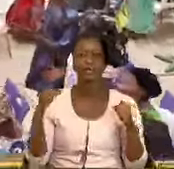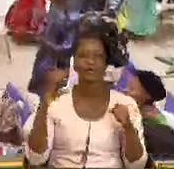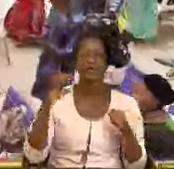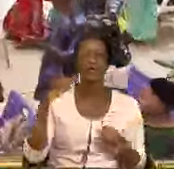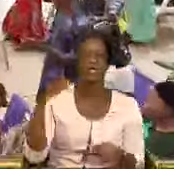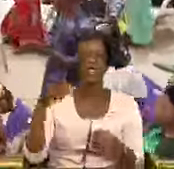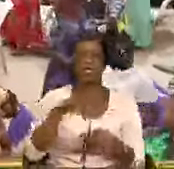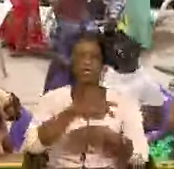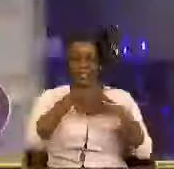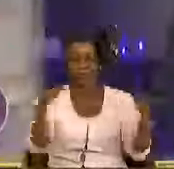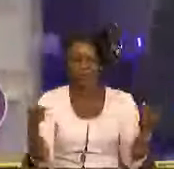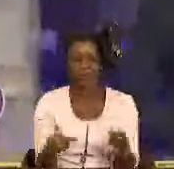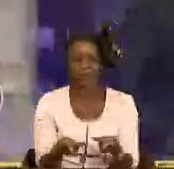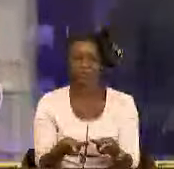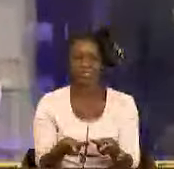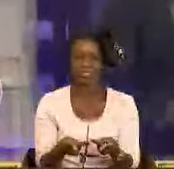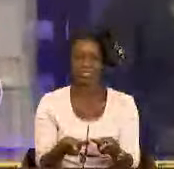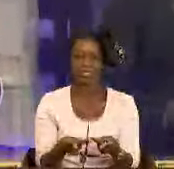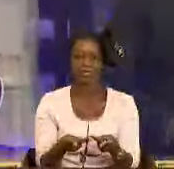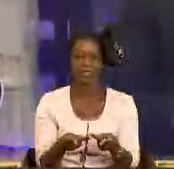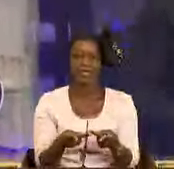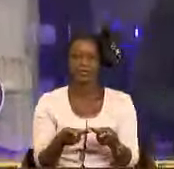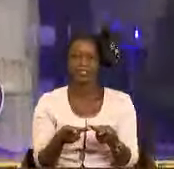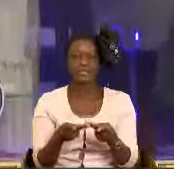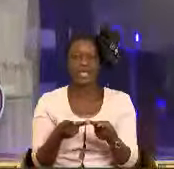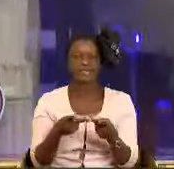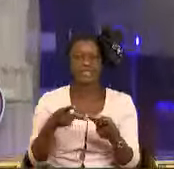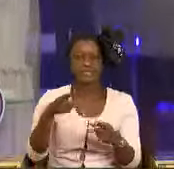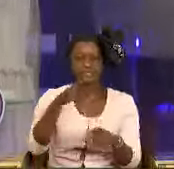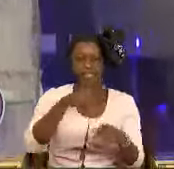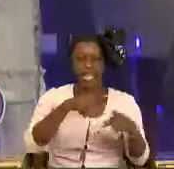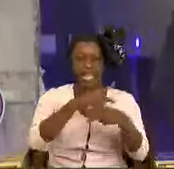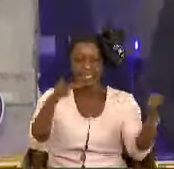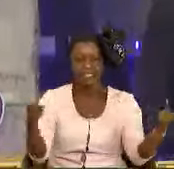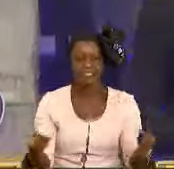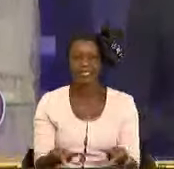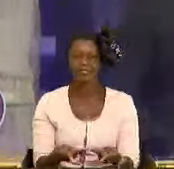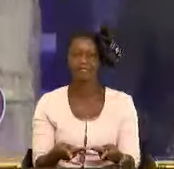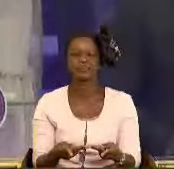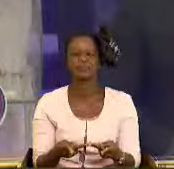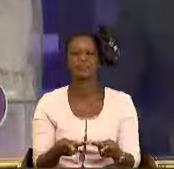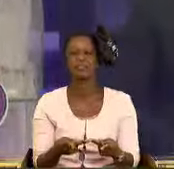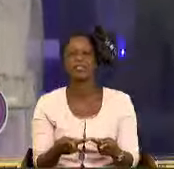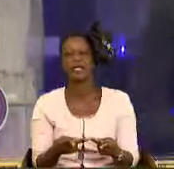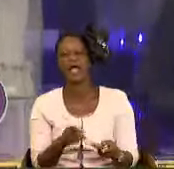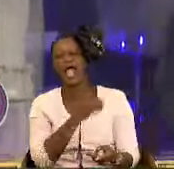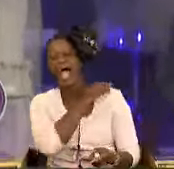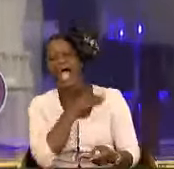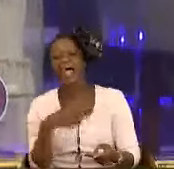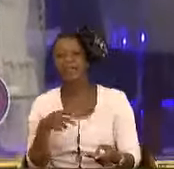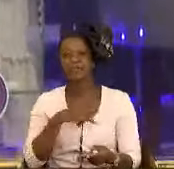regrouping rest strategizing and repositioning